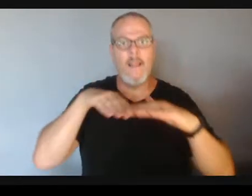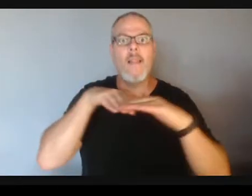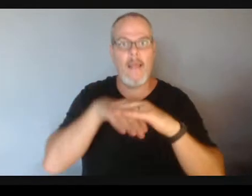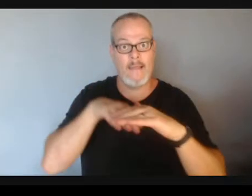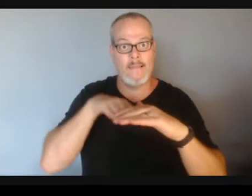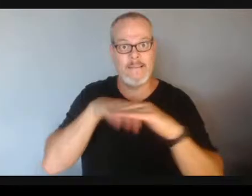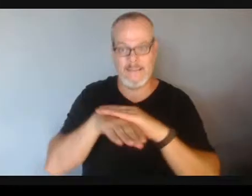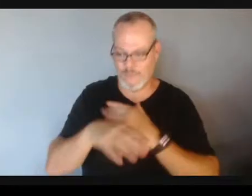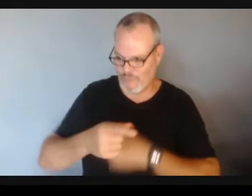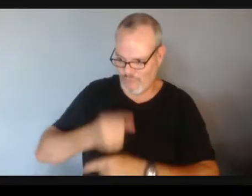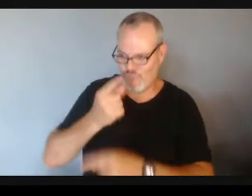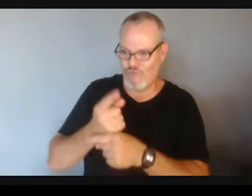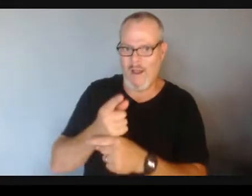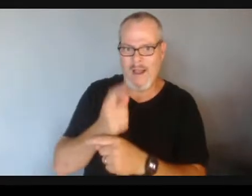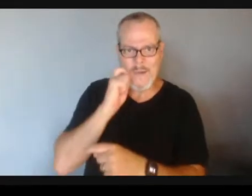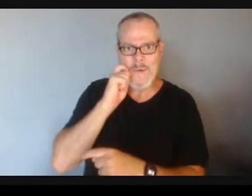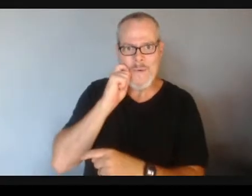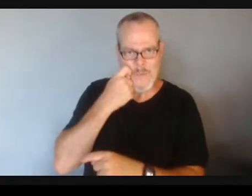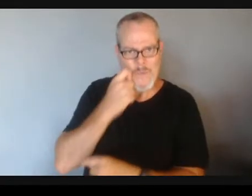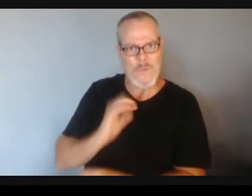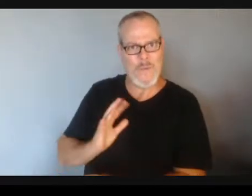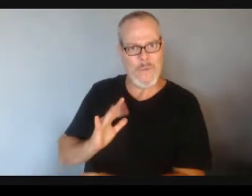Right. Pretty cool. Mm-hmm.